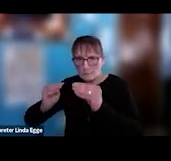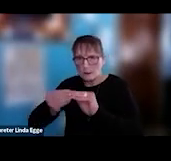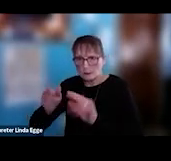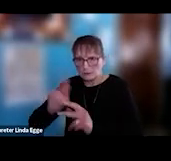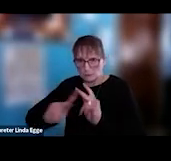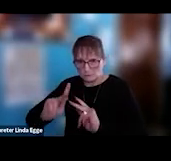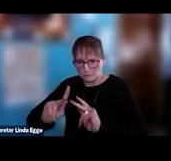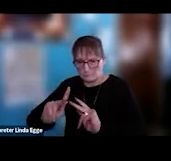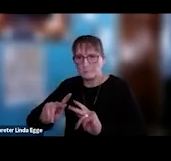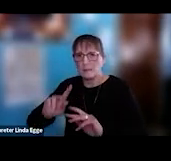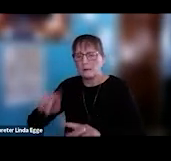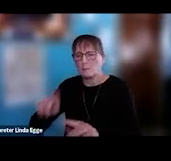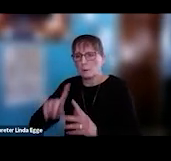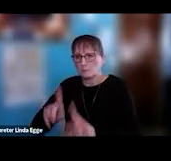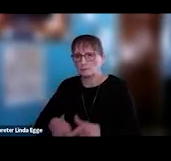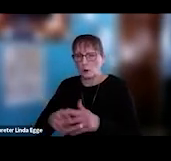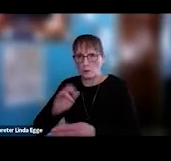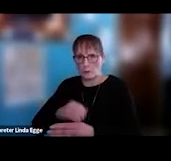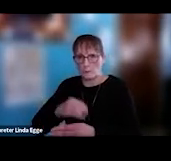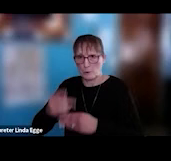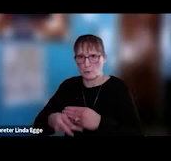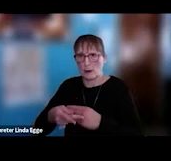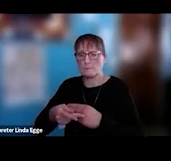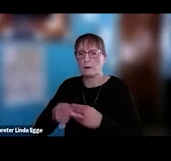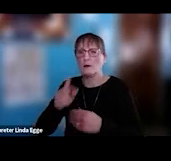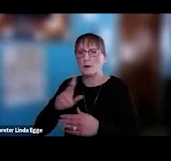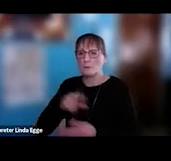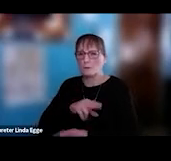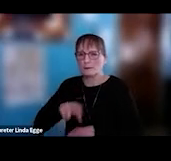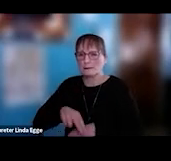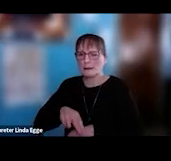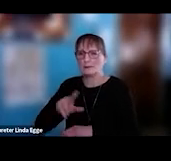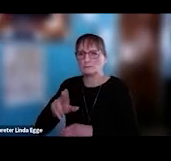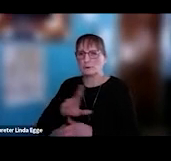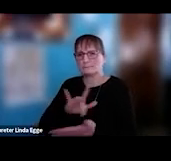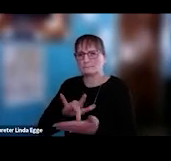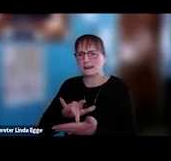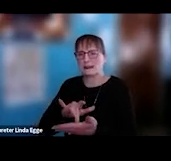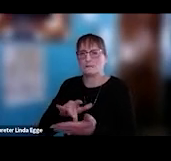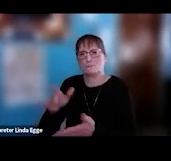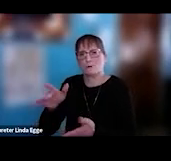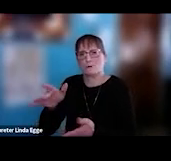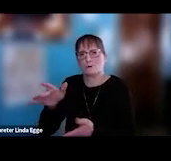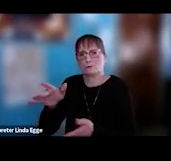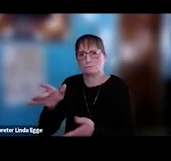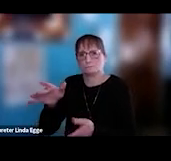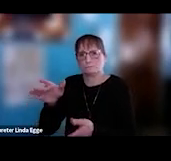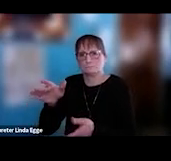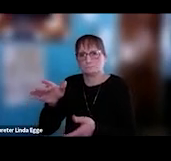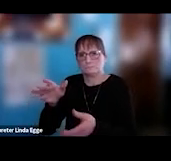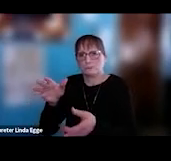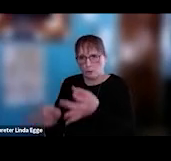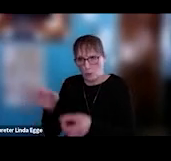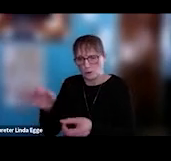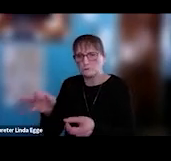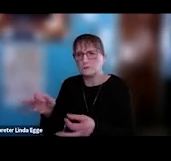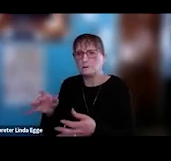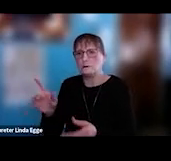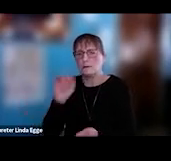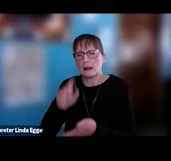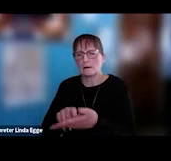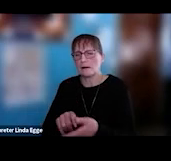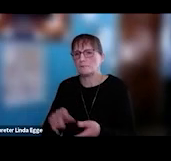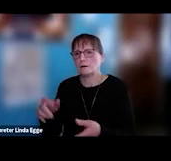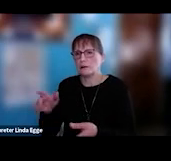program with the National Center for State Courts and the Supreme Court of Ohio were identifying judges who had little or